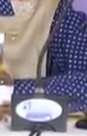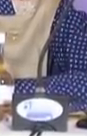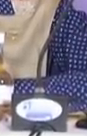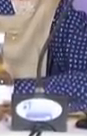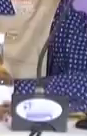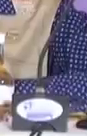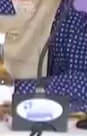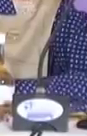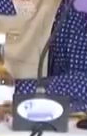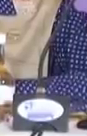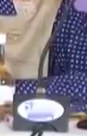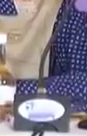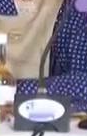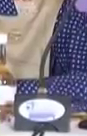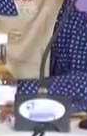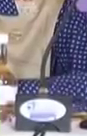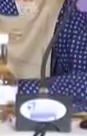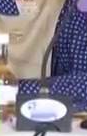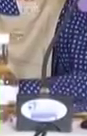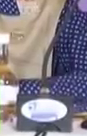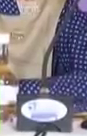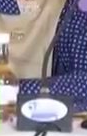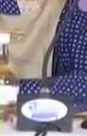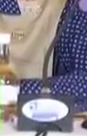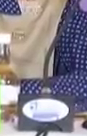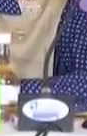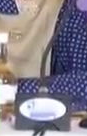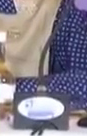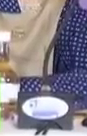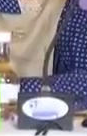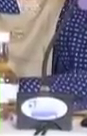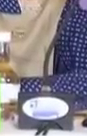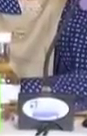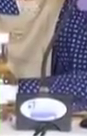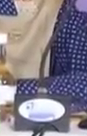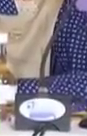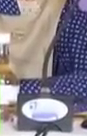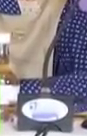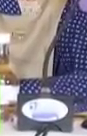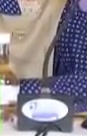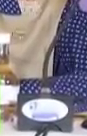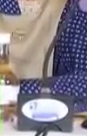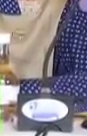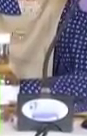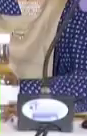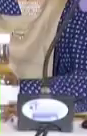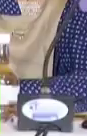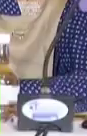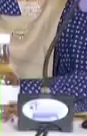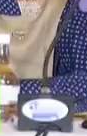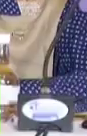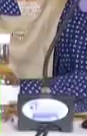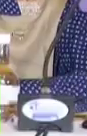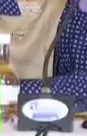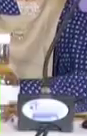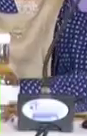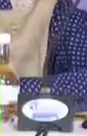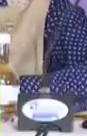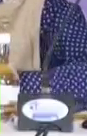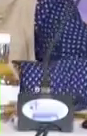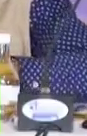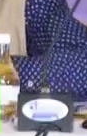Any other question for now? Okay, one more. Over there, yes, sir. There's a question over there.